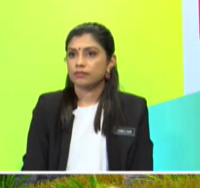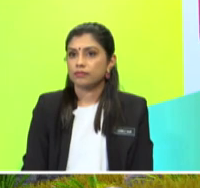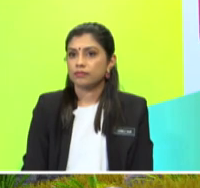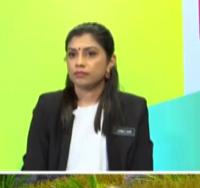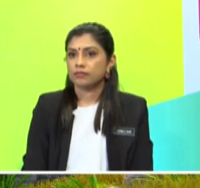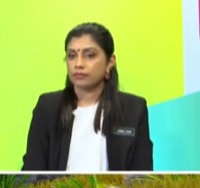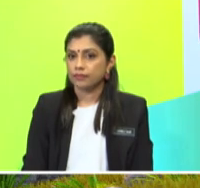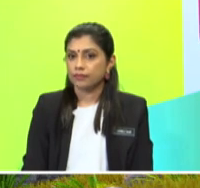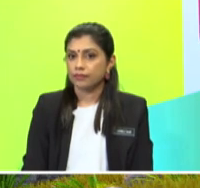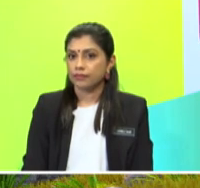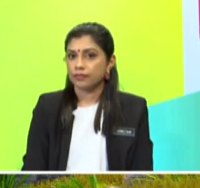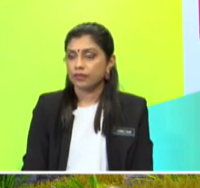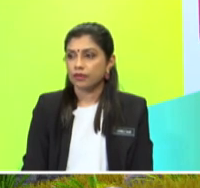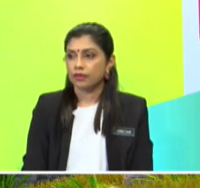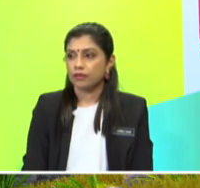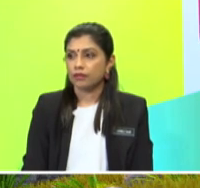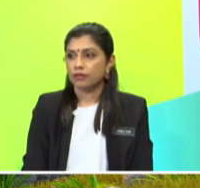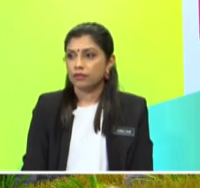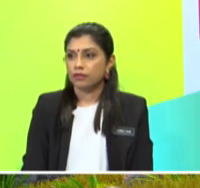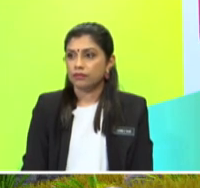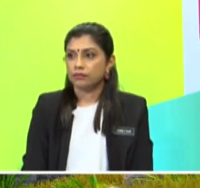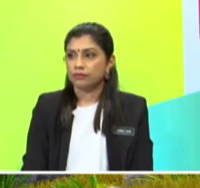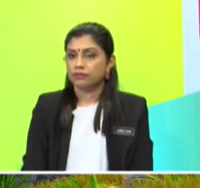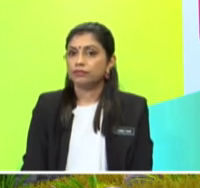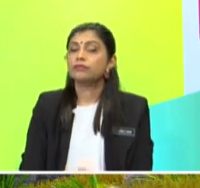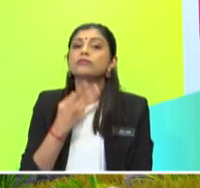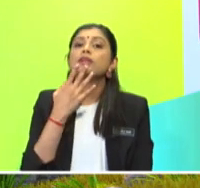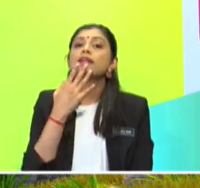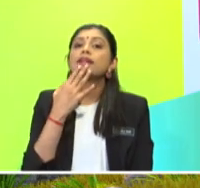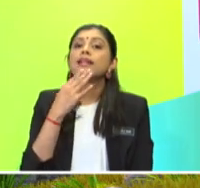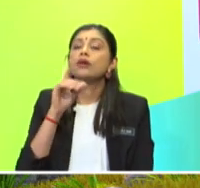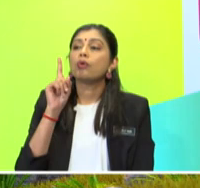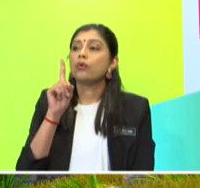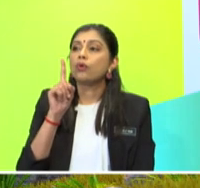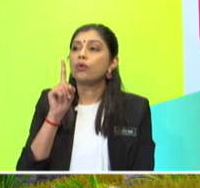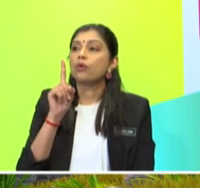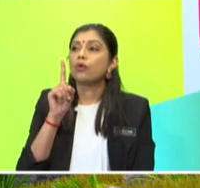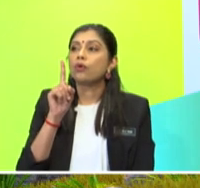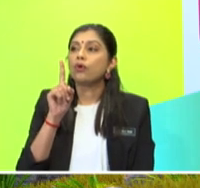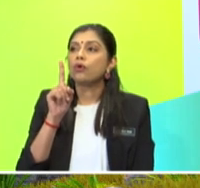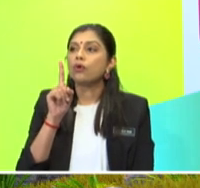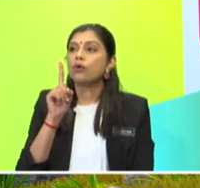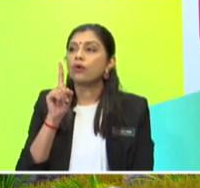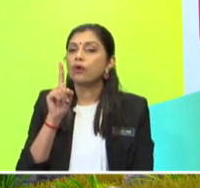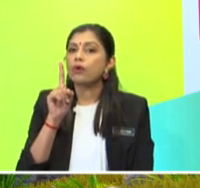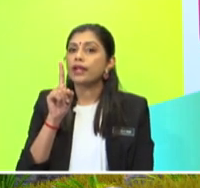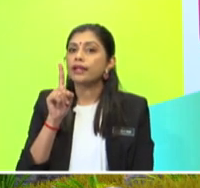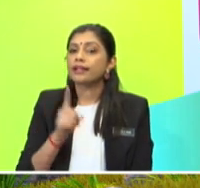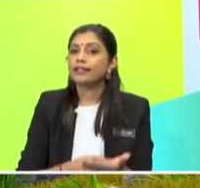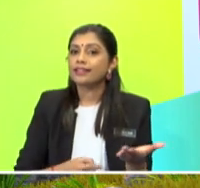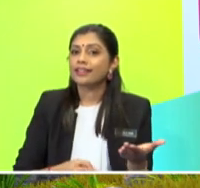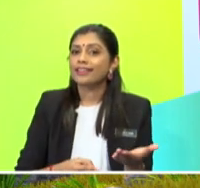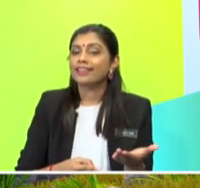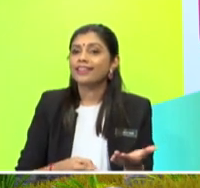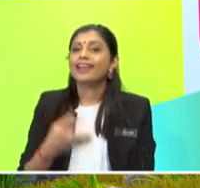your conclusion? What is your so what? So look at my finger. So if we stay